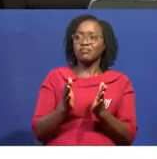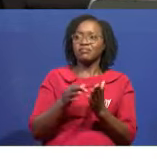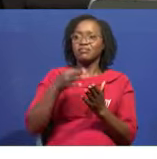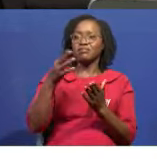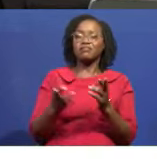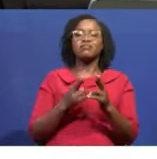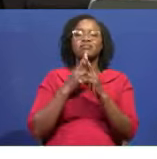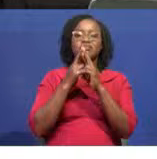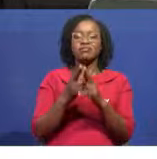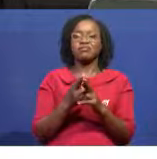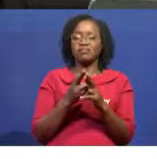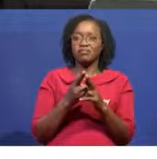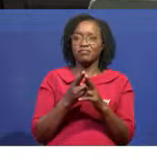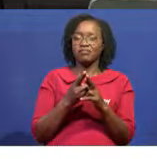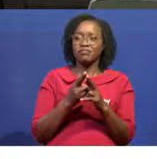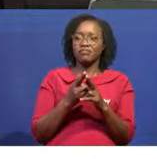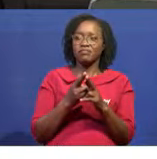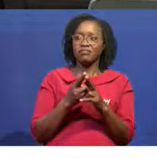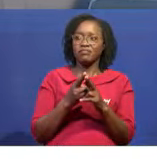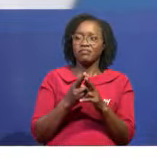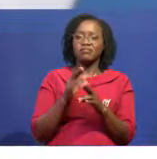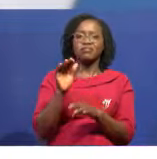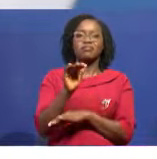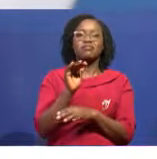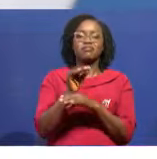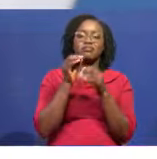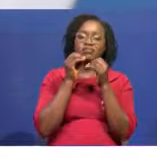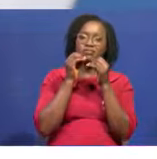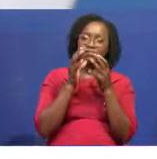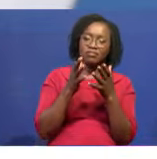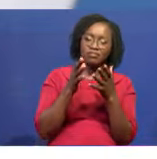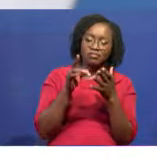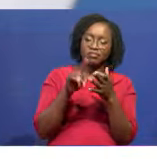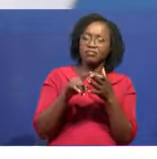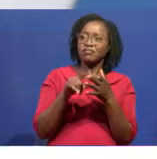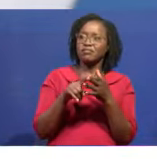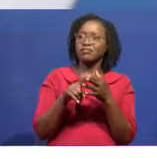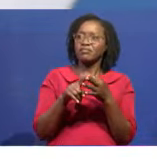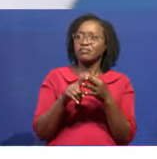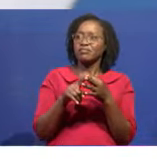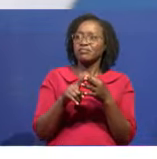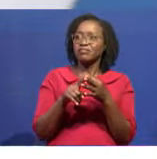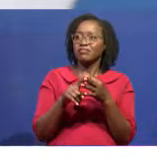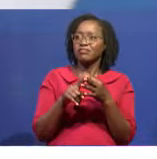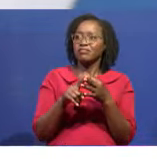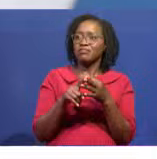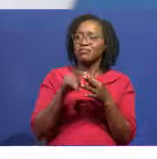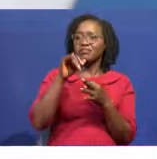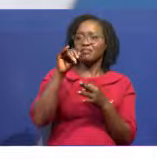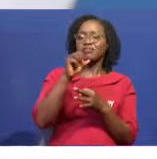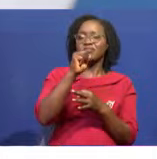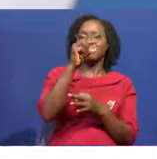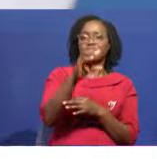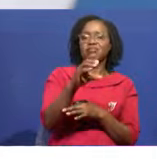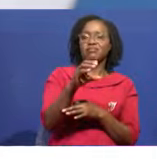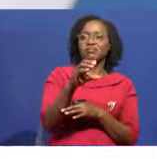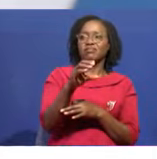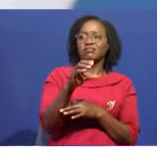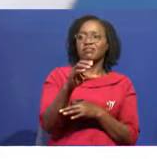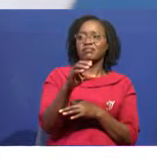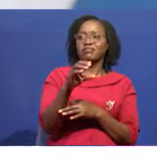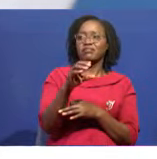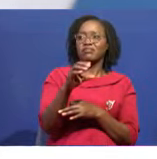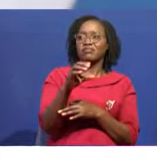to respond to our request for information. There's also the issue we had with the Judicial Service the other day, which was also